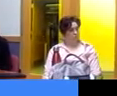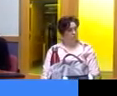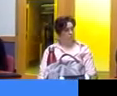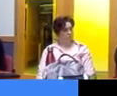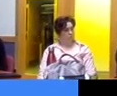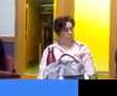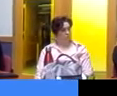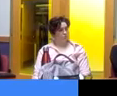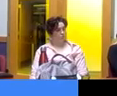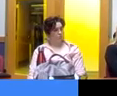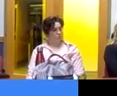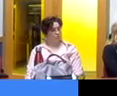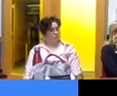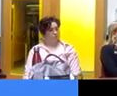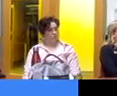So.